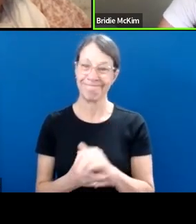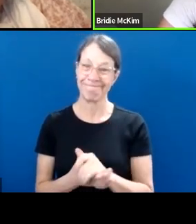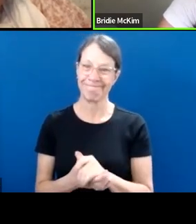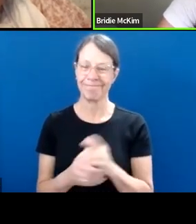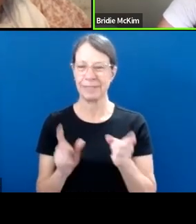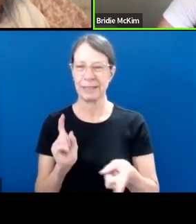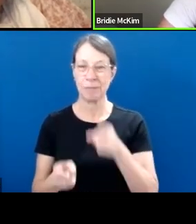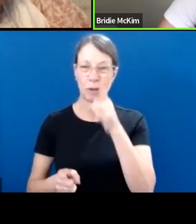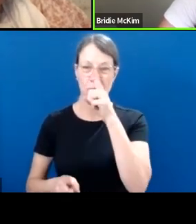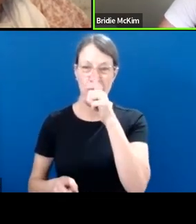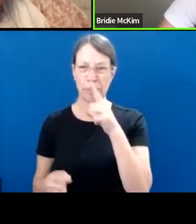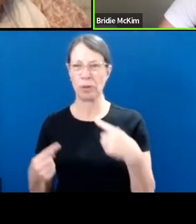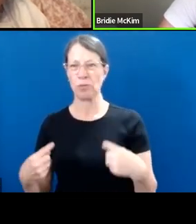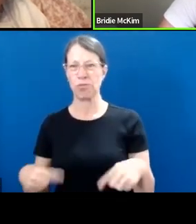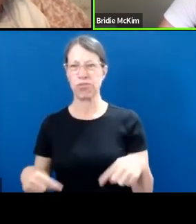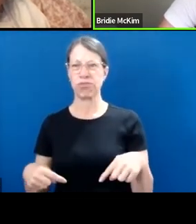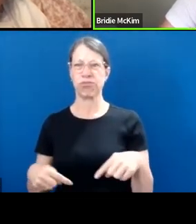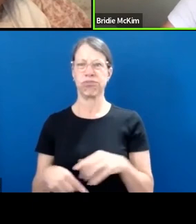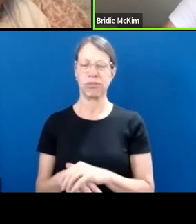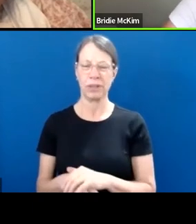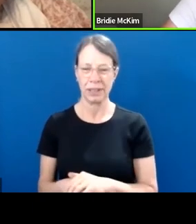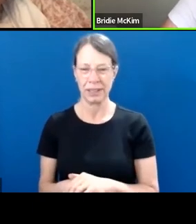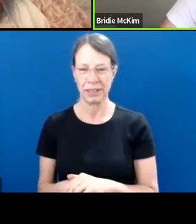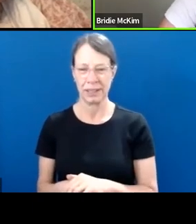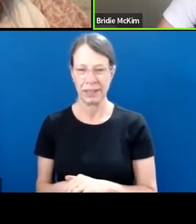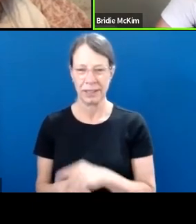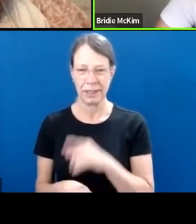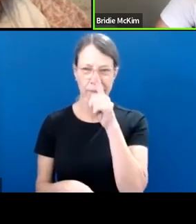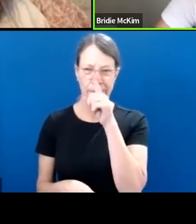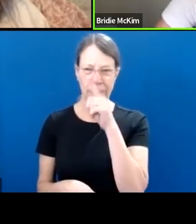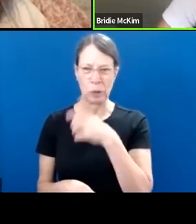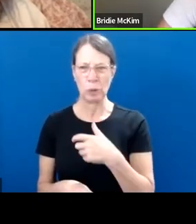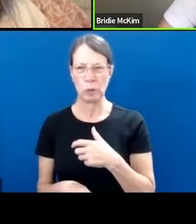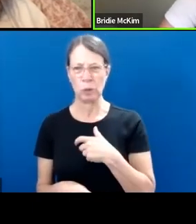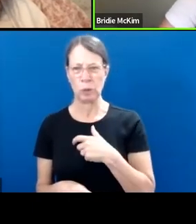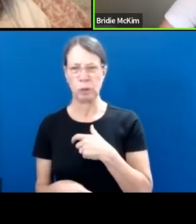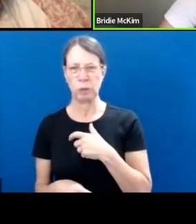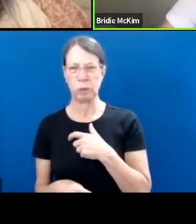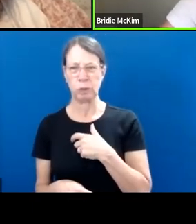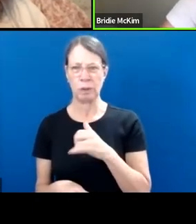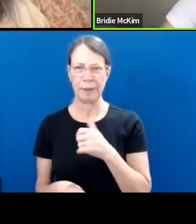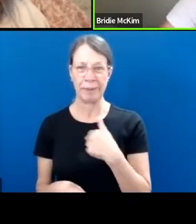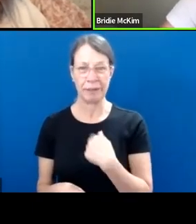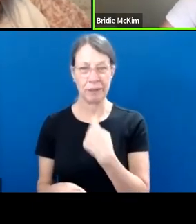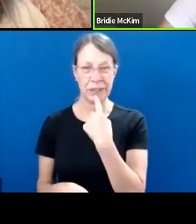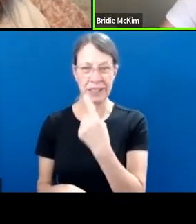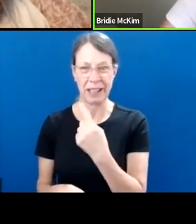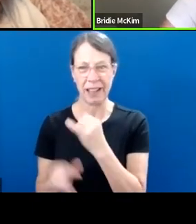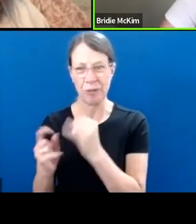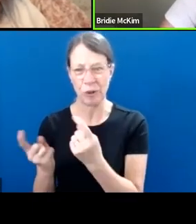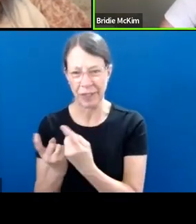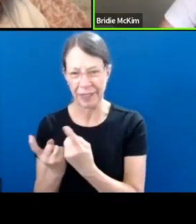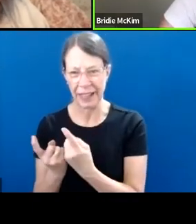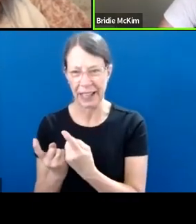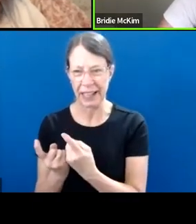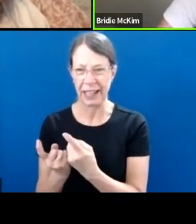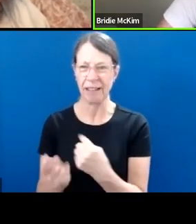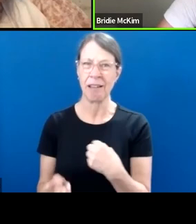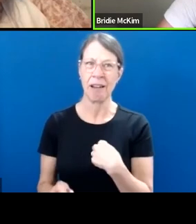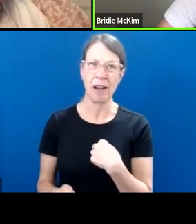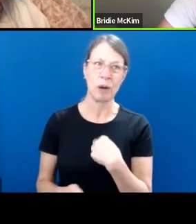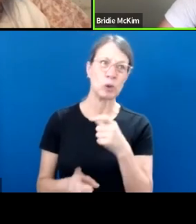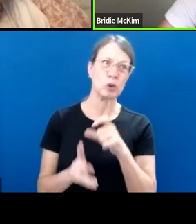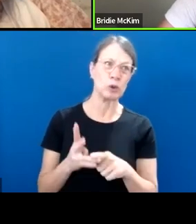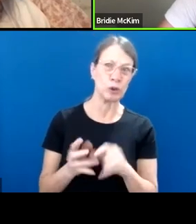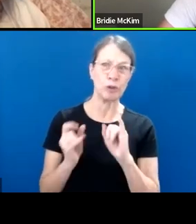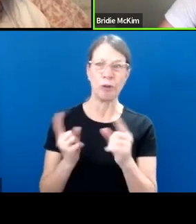scared, and what kind of what you alluded to before, people are scared of saying or doing the wrong thing, so they won't say or do anything